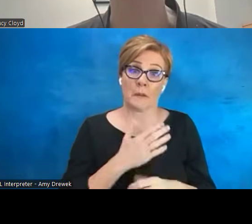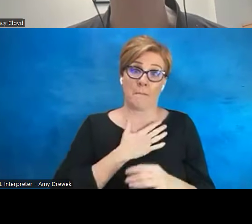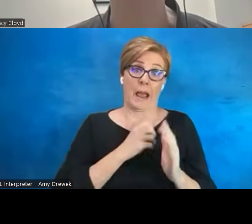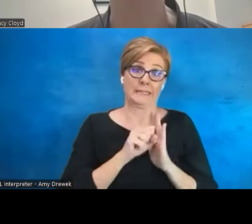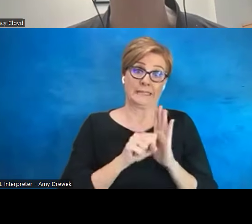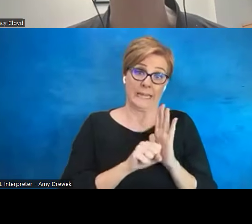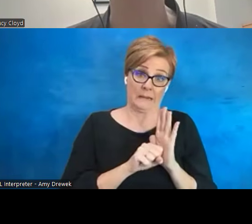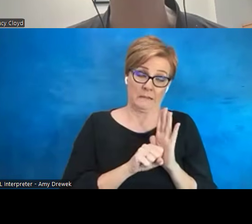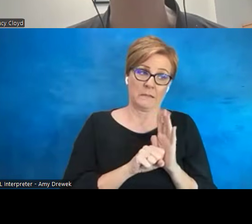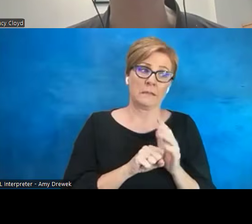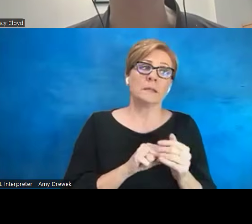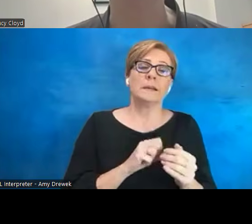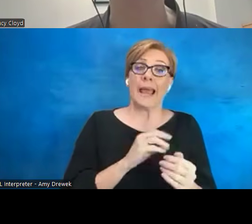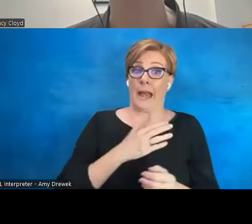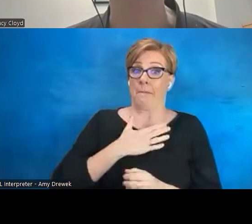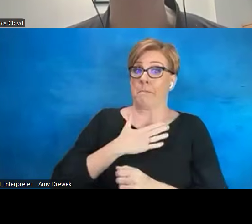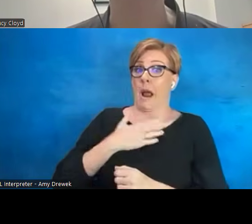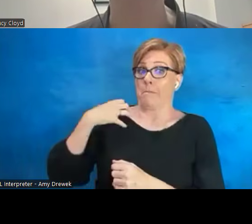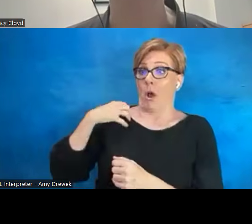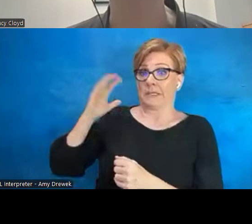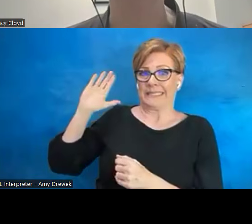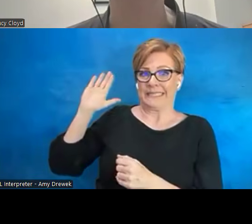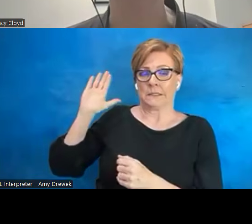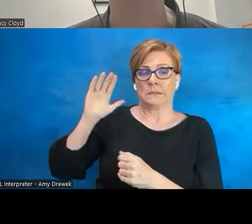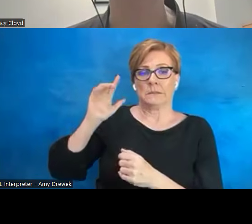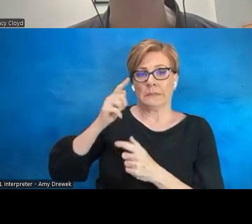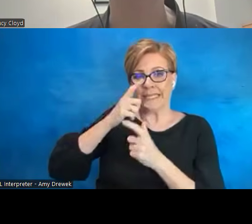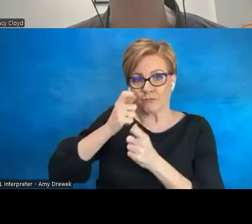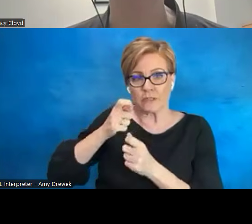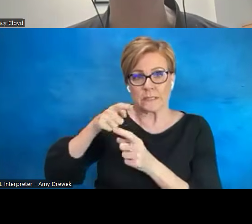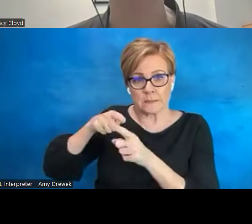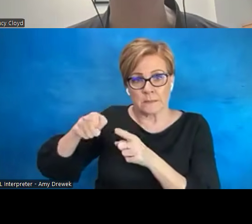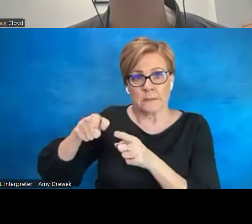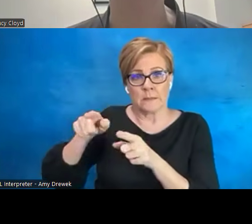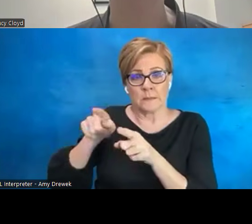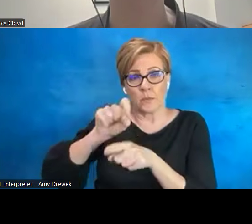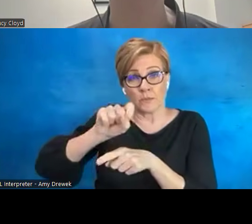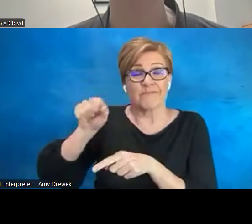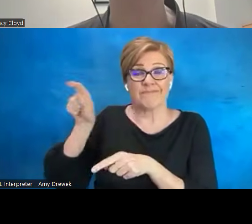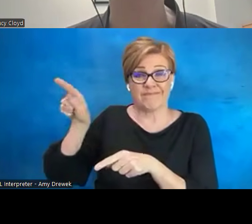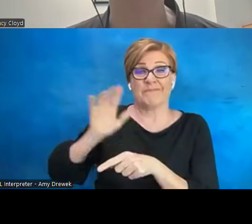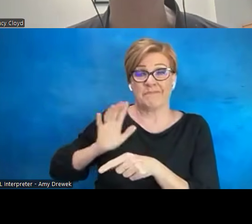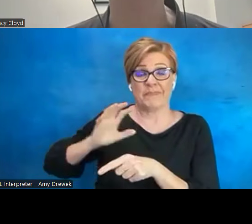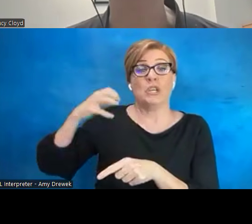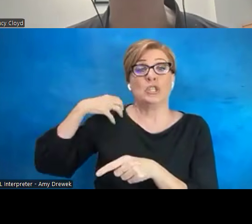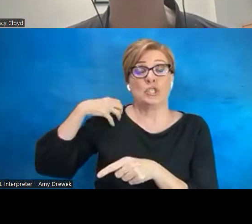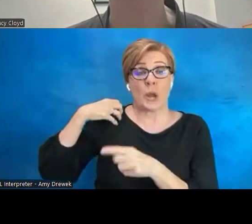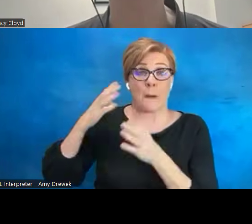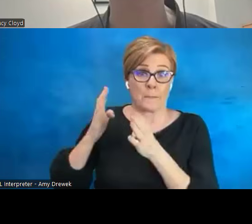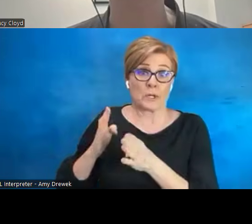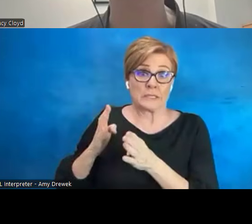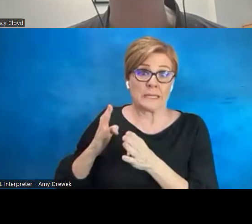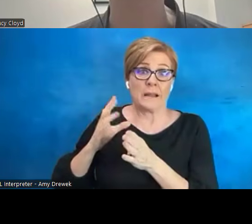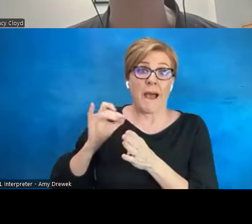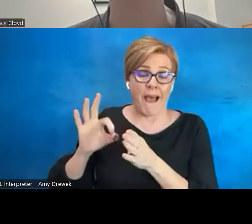boss's specific interest in Social Security and his position as chairperson previously and now ranking member of the Senate Finance Committee, which has